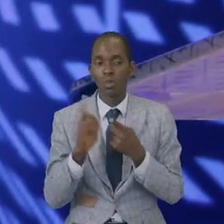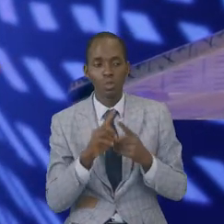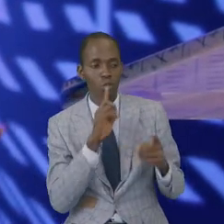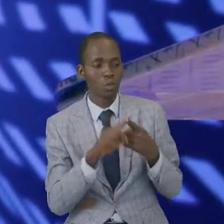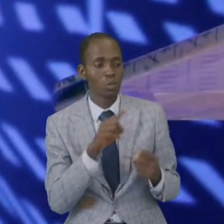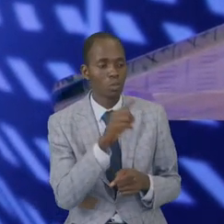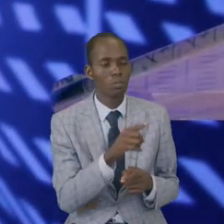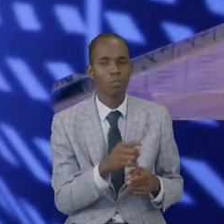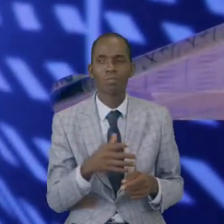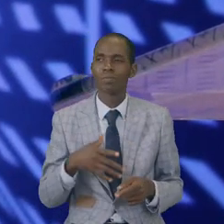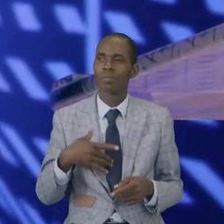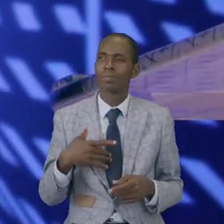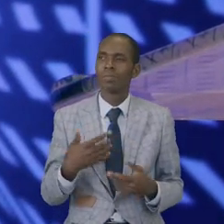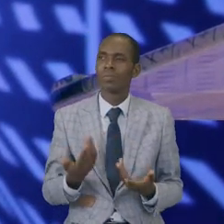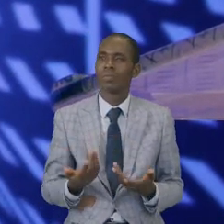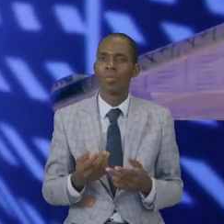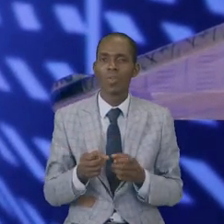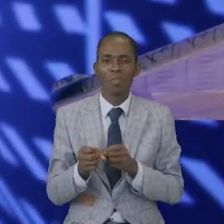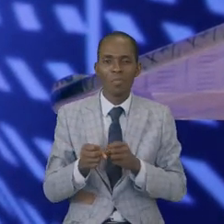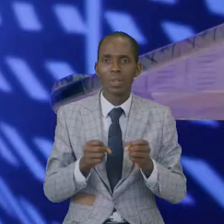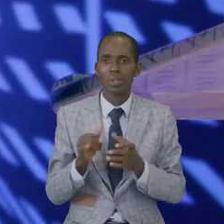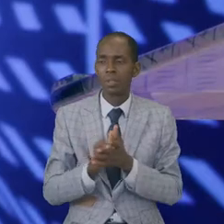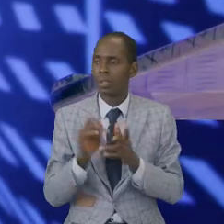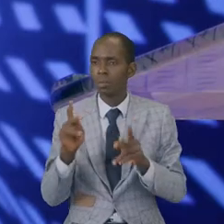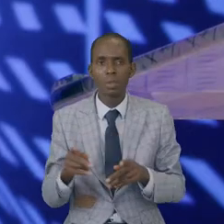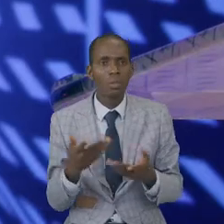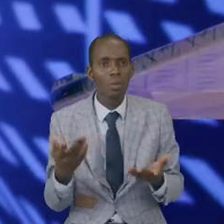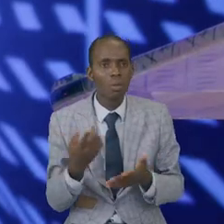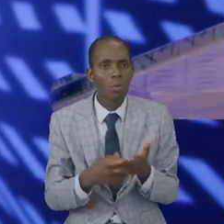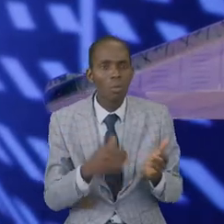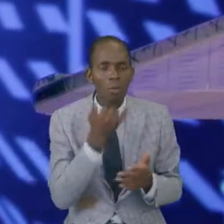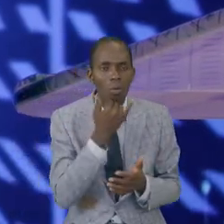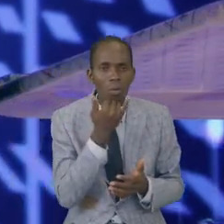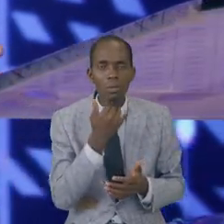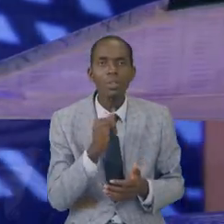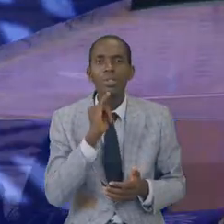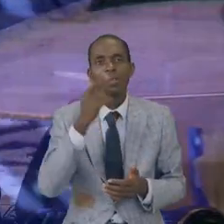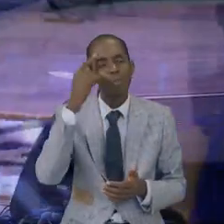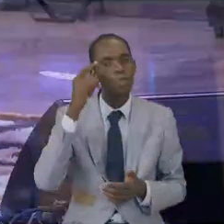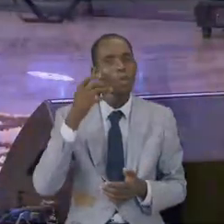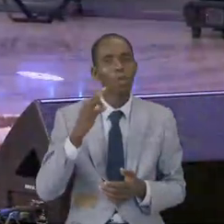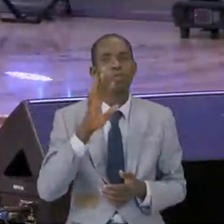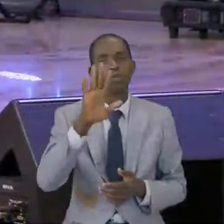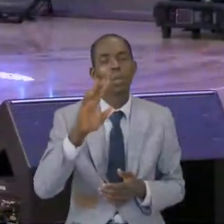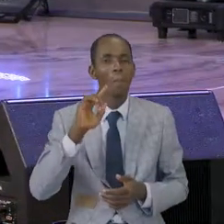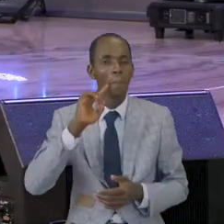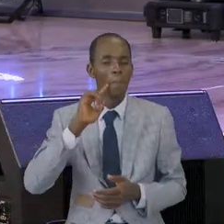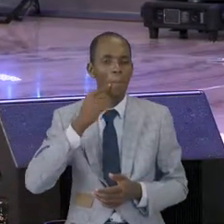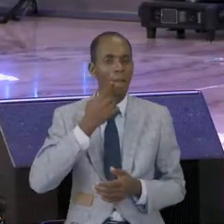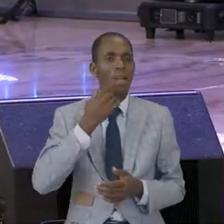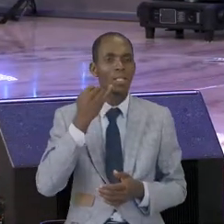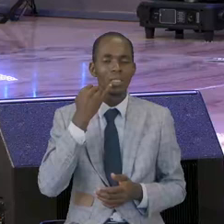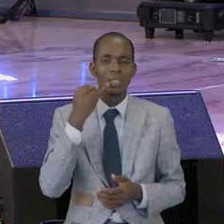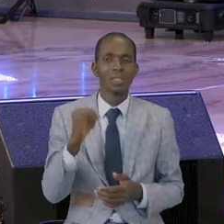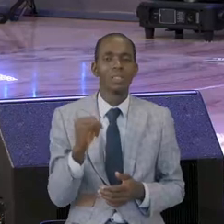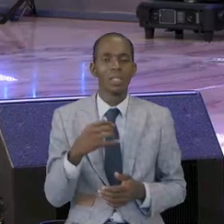you, it's like you've been fighting, and the brother is asking, what's the matter? It's because of the bitter envy and